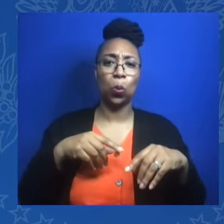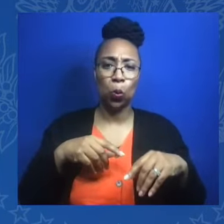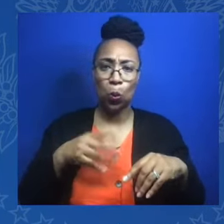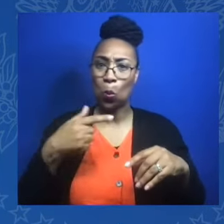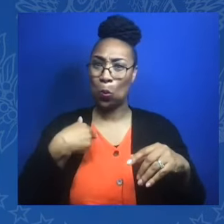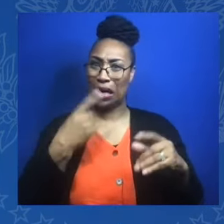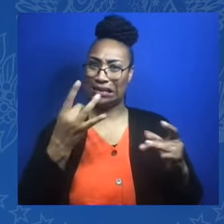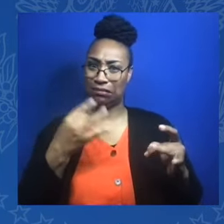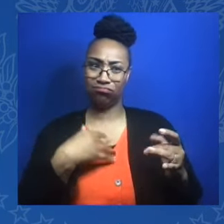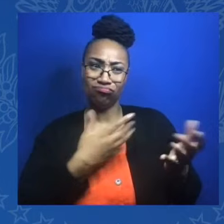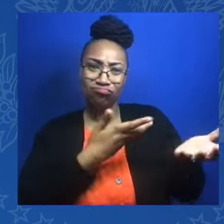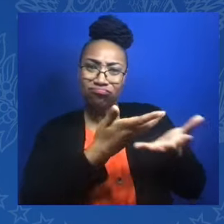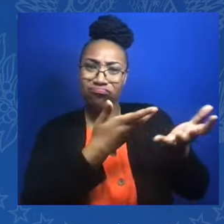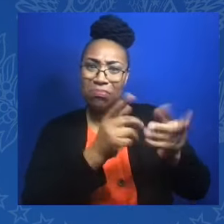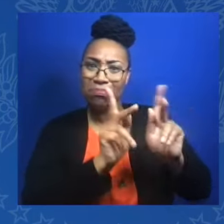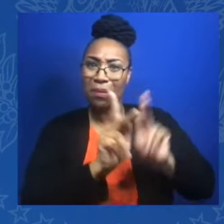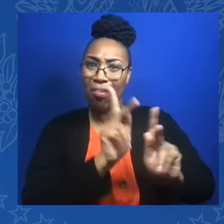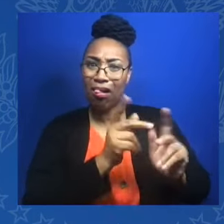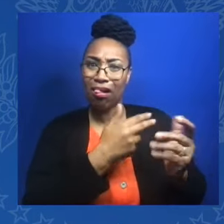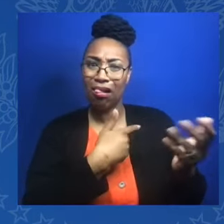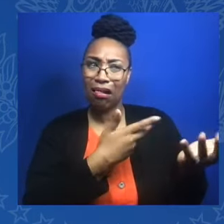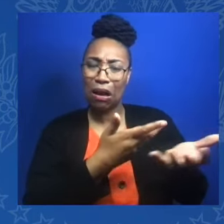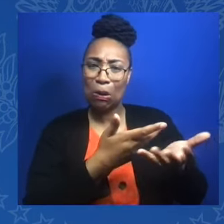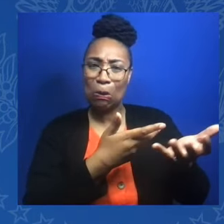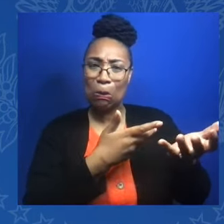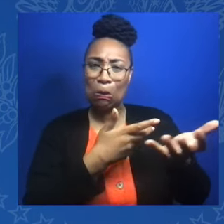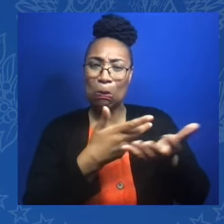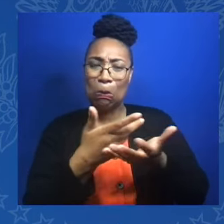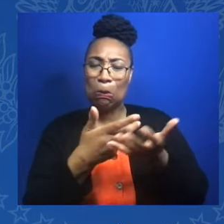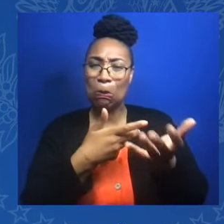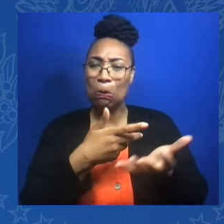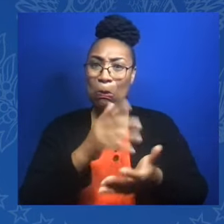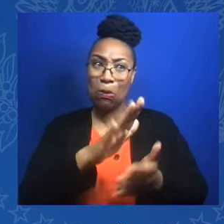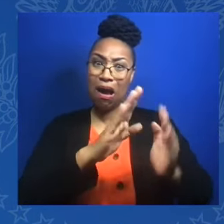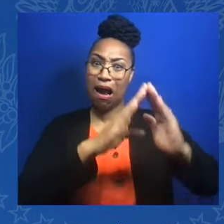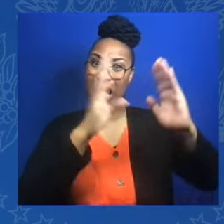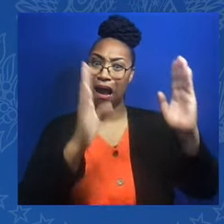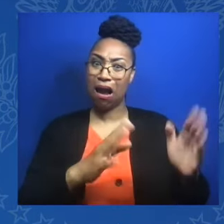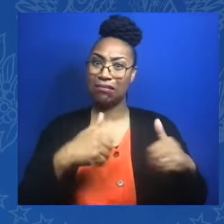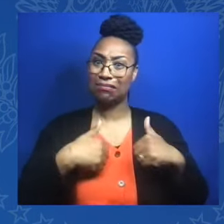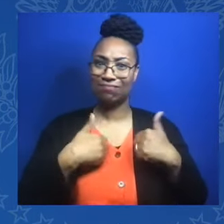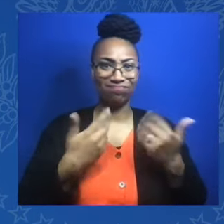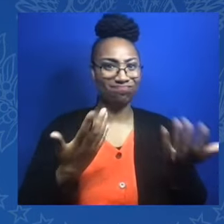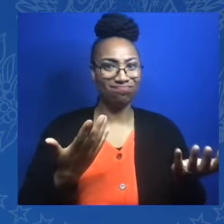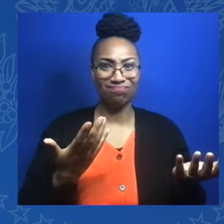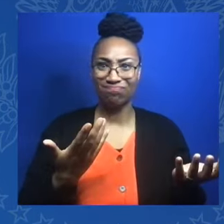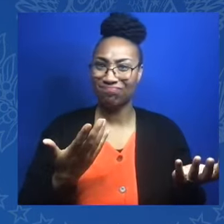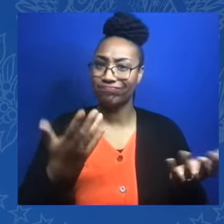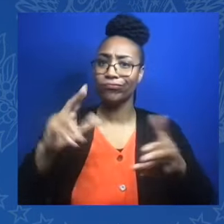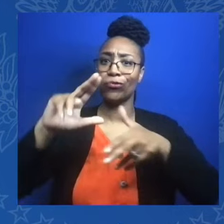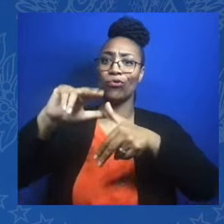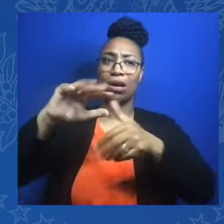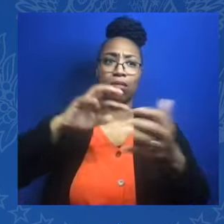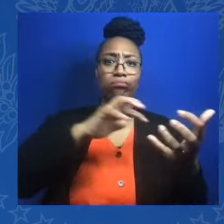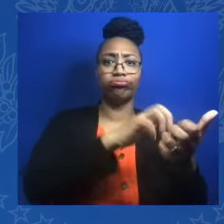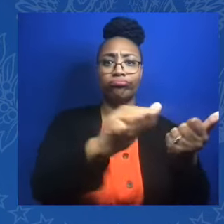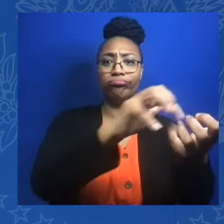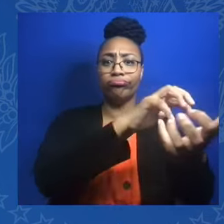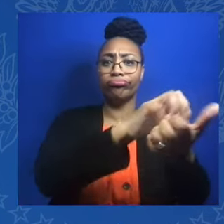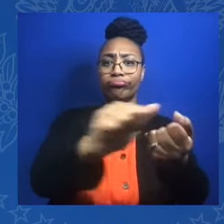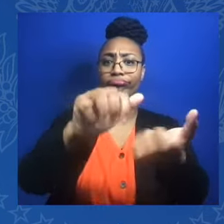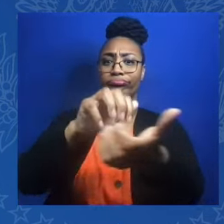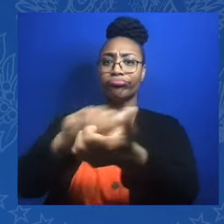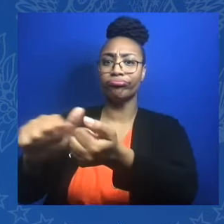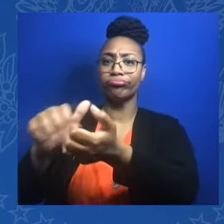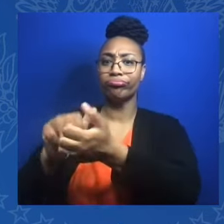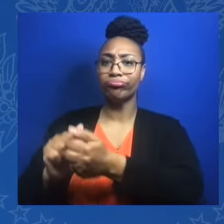Fiona. When I think of the people of Lytton, BC, whose town burned because of a wildfire during a record-breaking heat